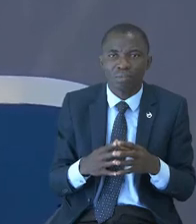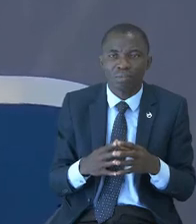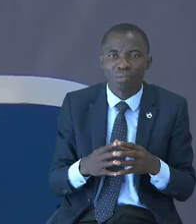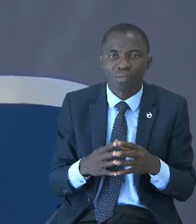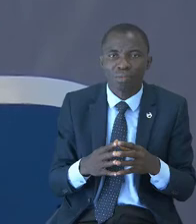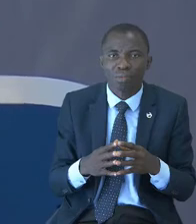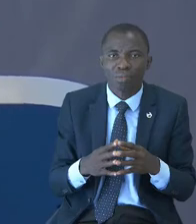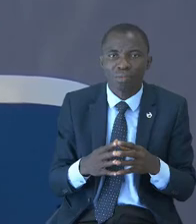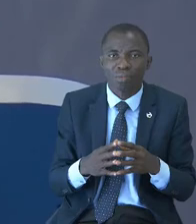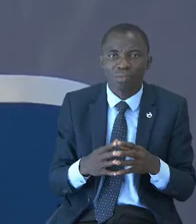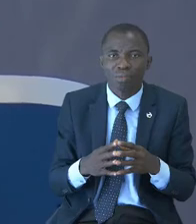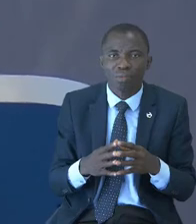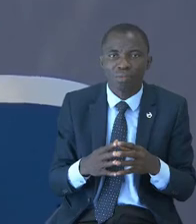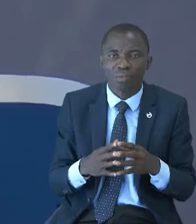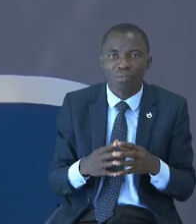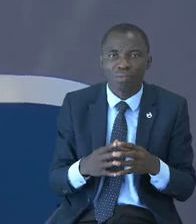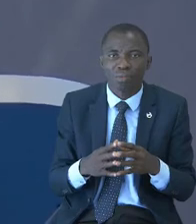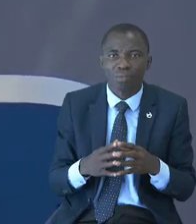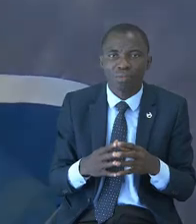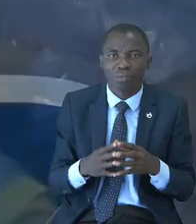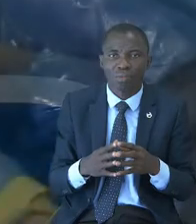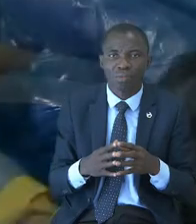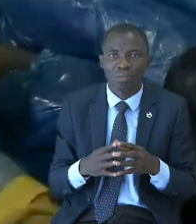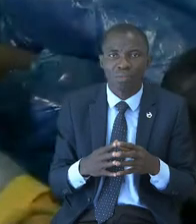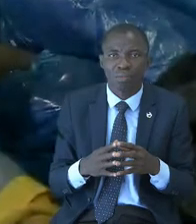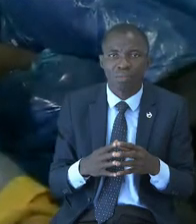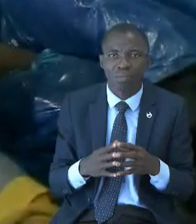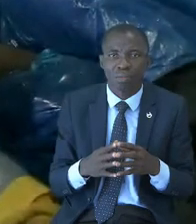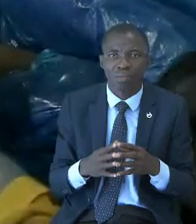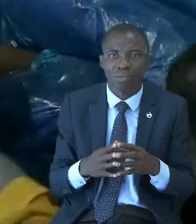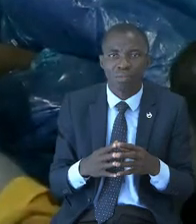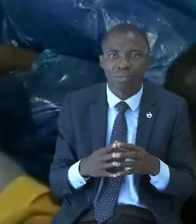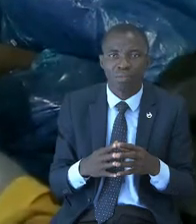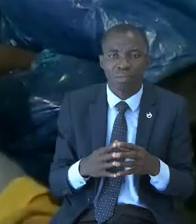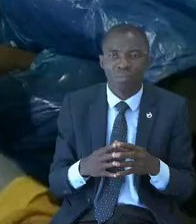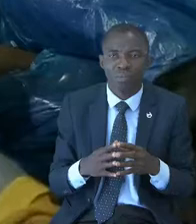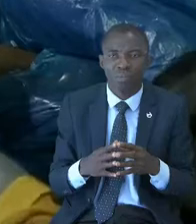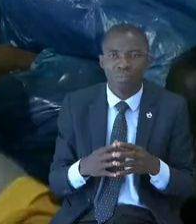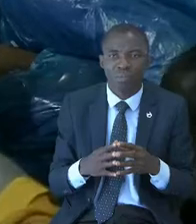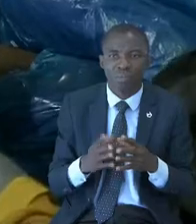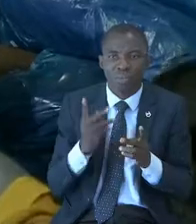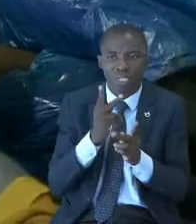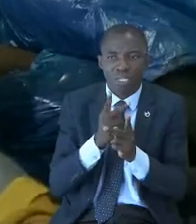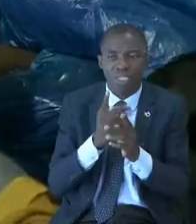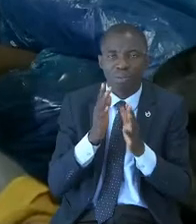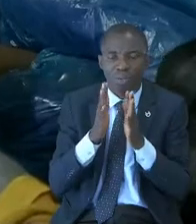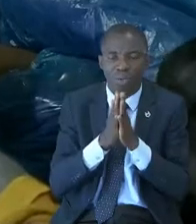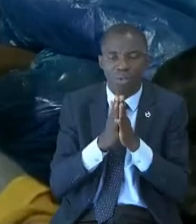not concerned with this exercise and you are waiting for your miracle, begin to tell